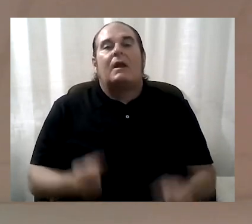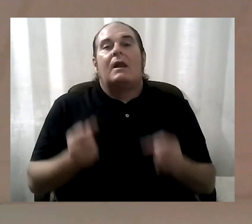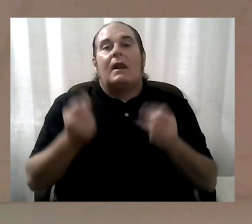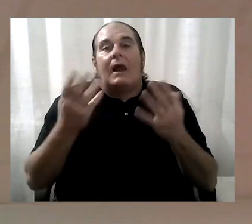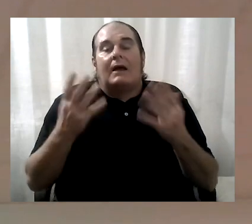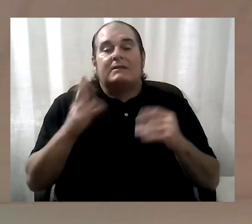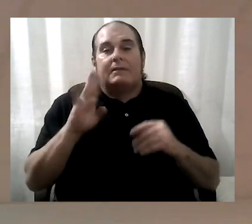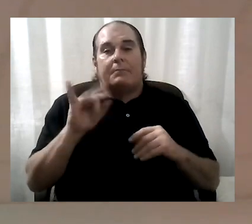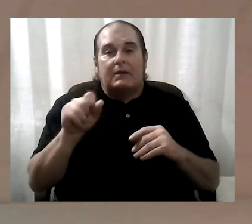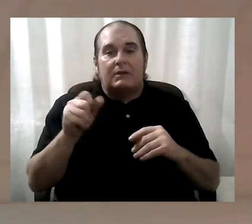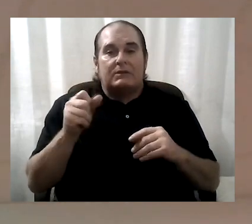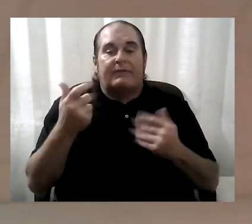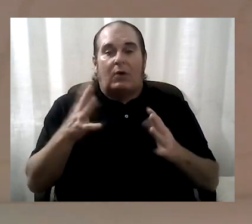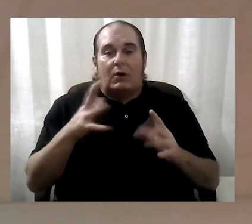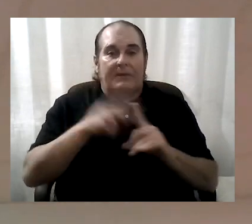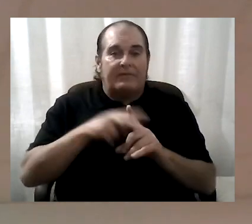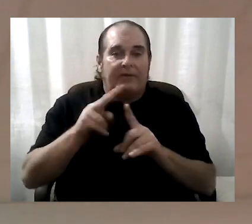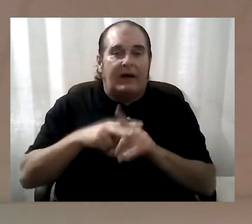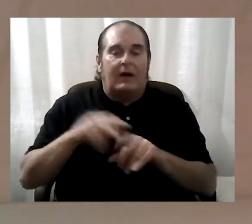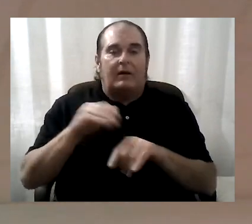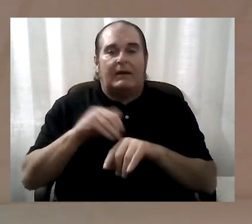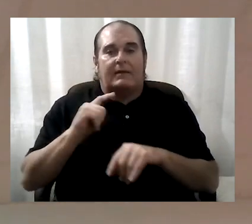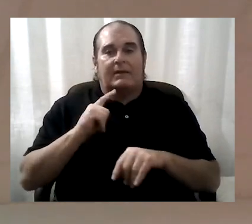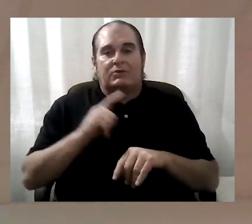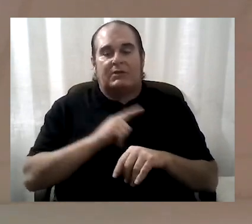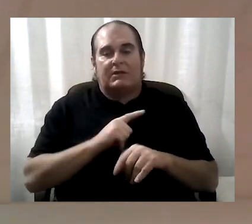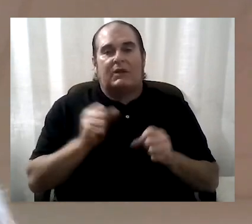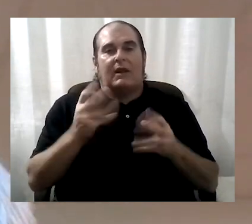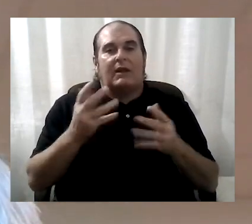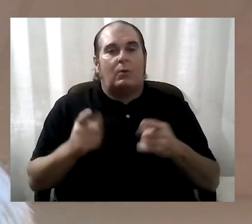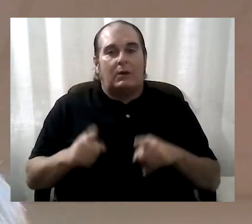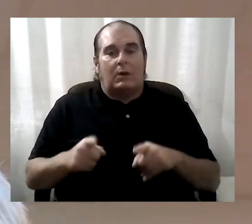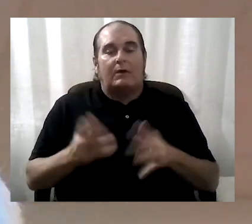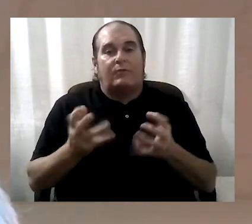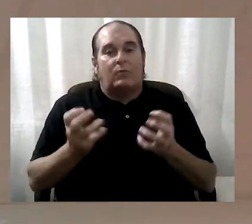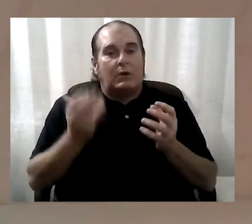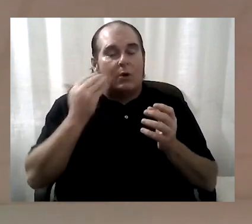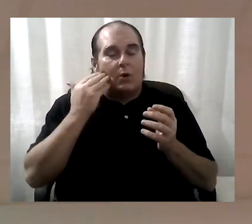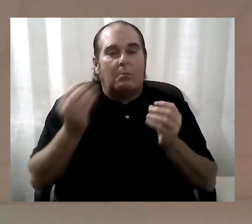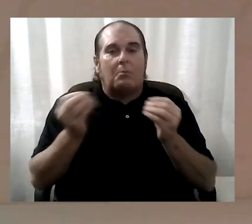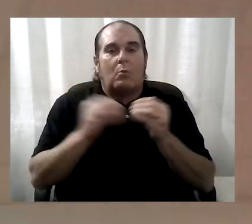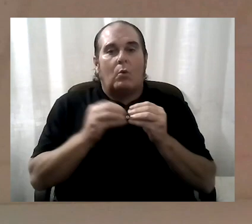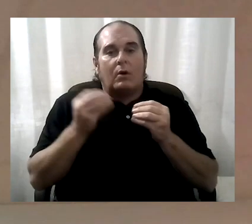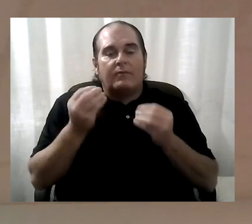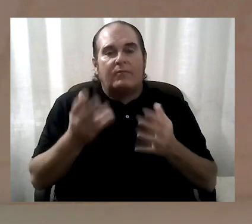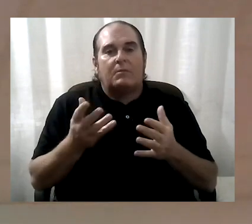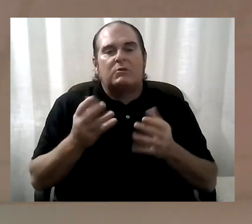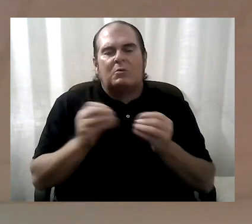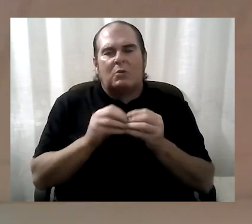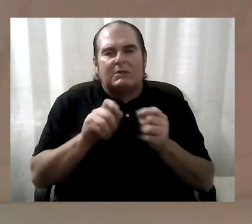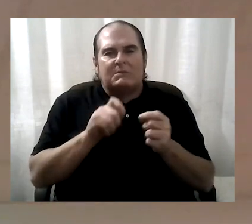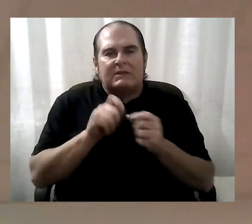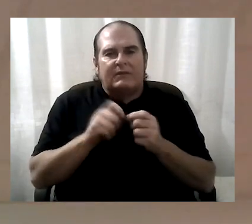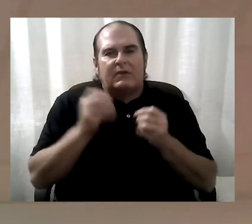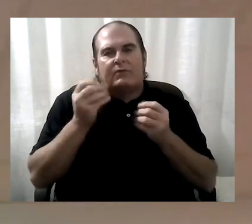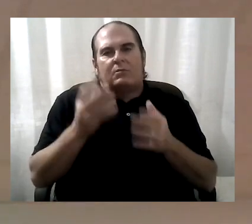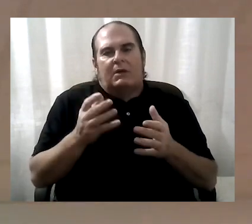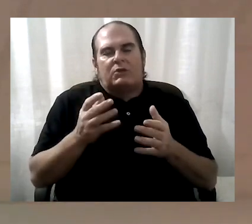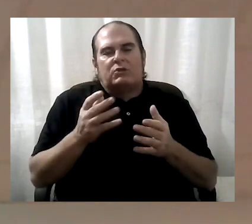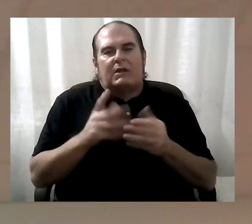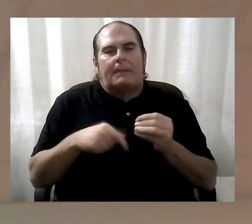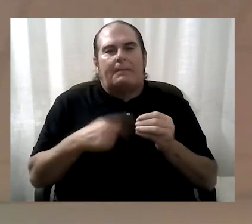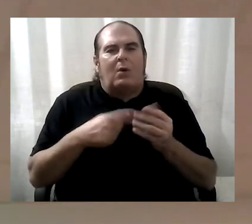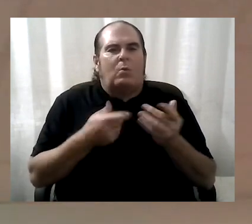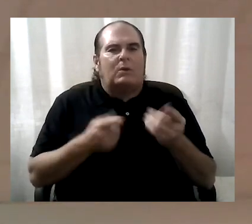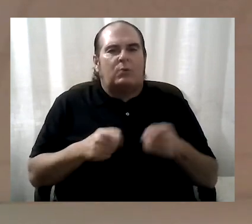going on. If you want to know more or know more specifically about what's going on, the one way to